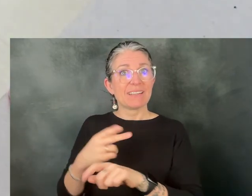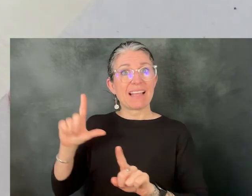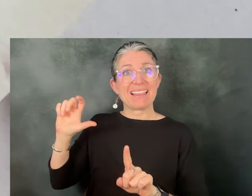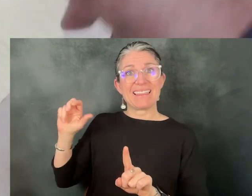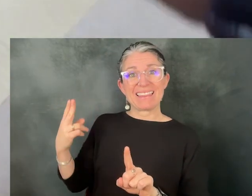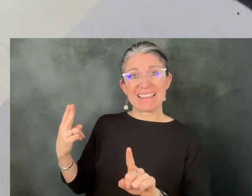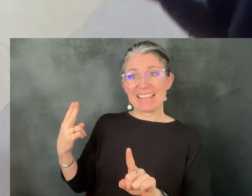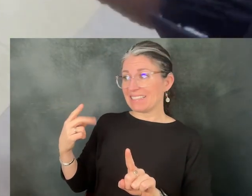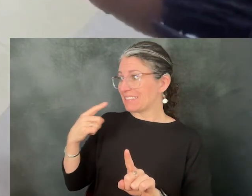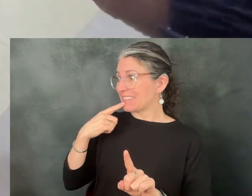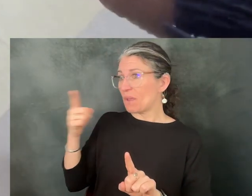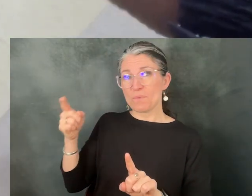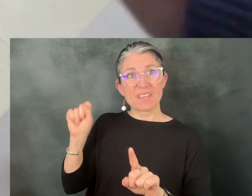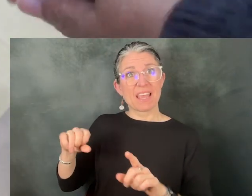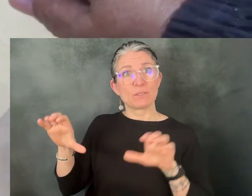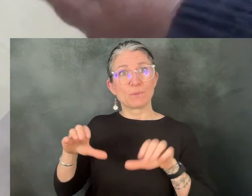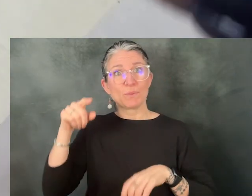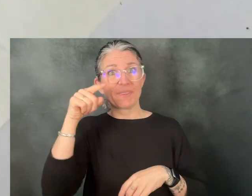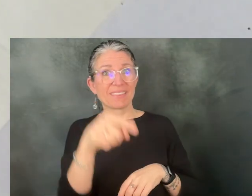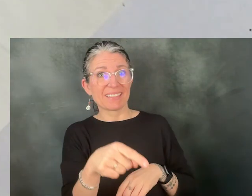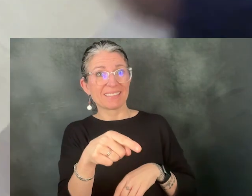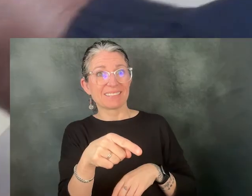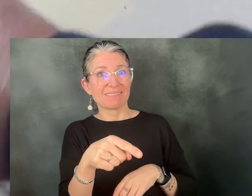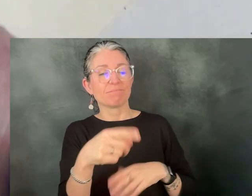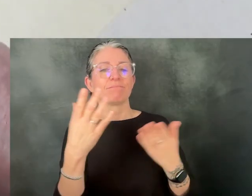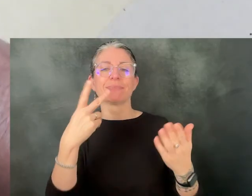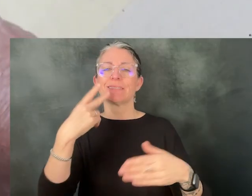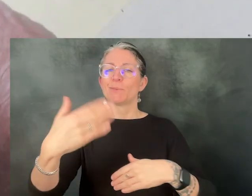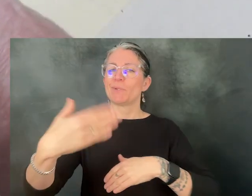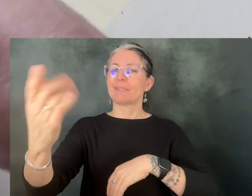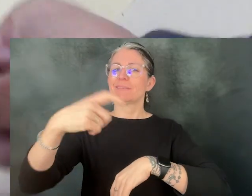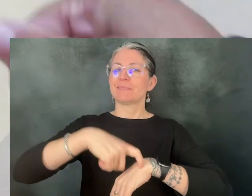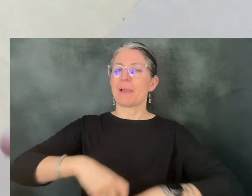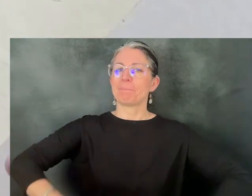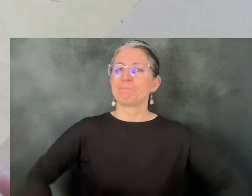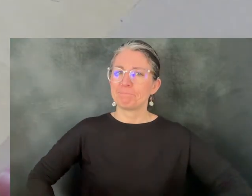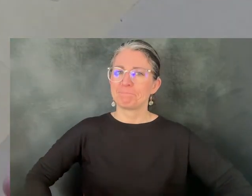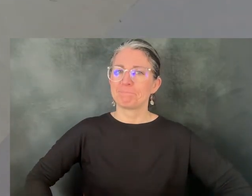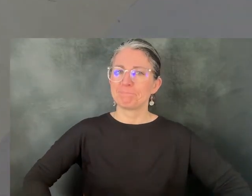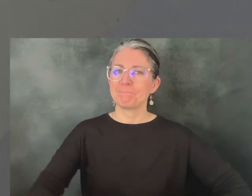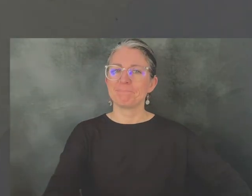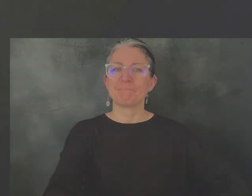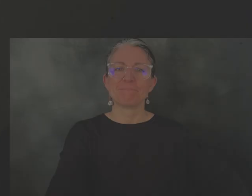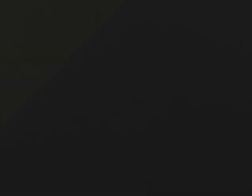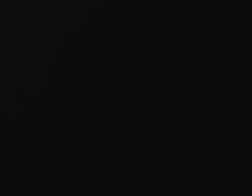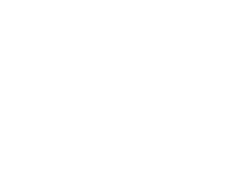This is Leah saying you can do this. See you next time.